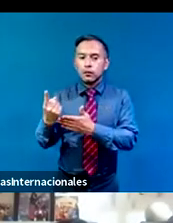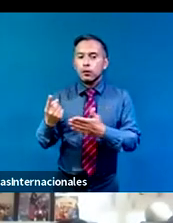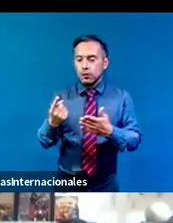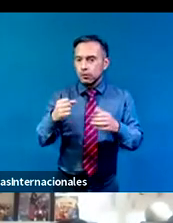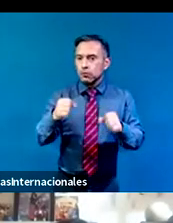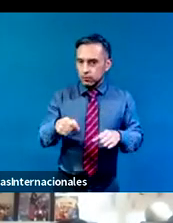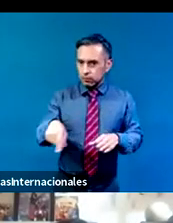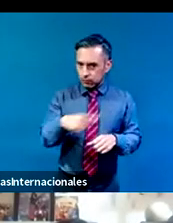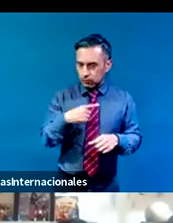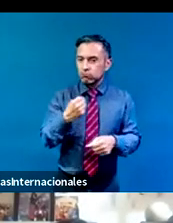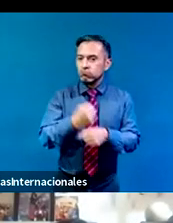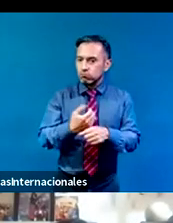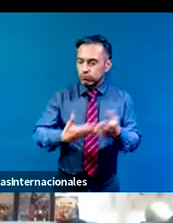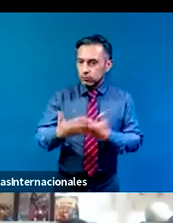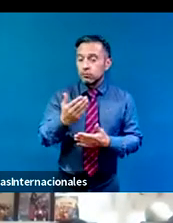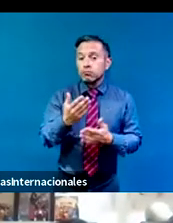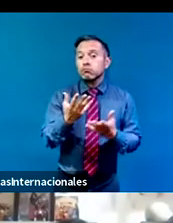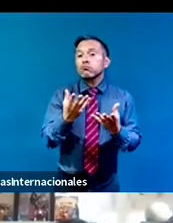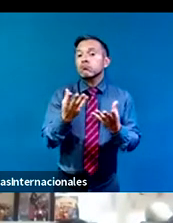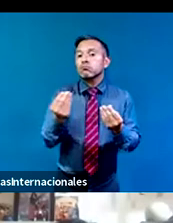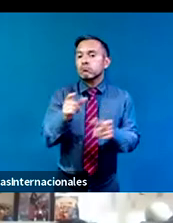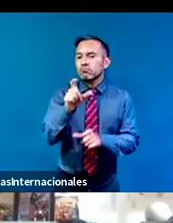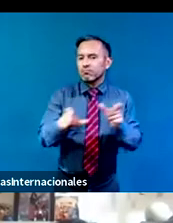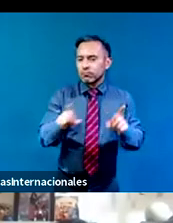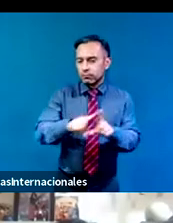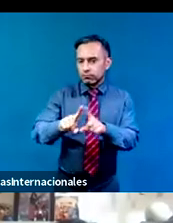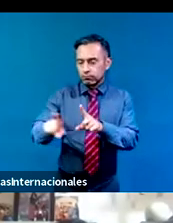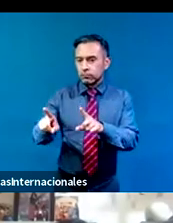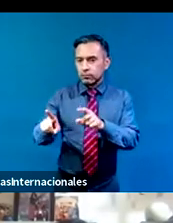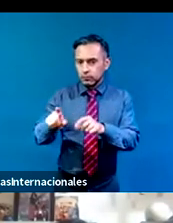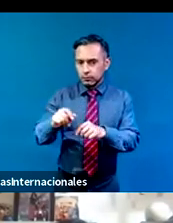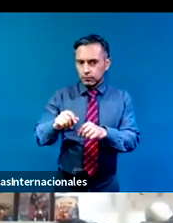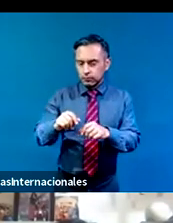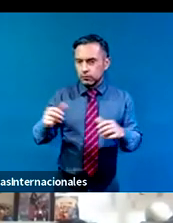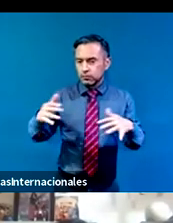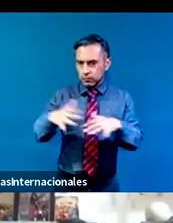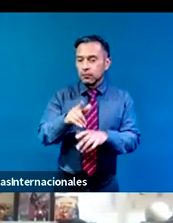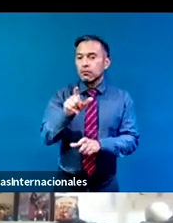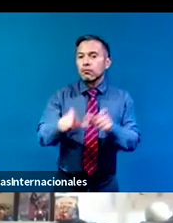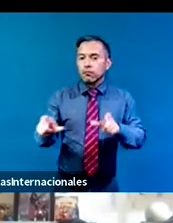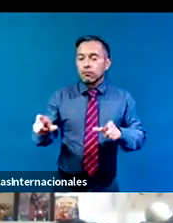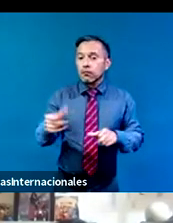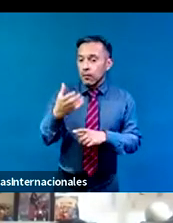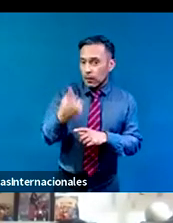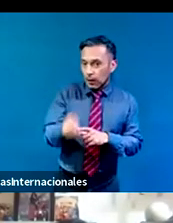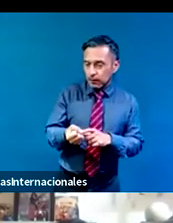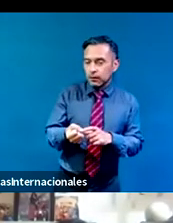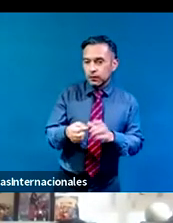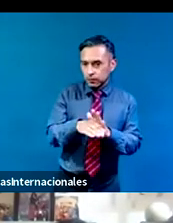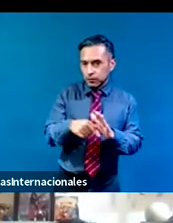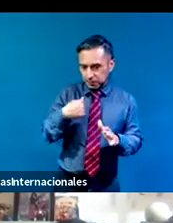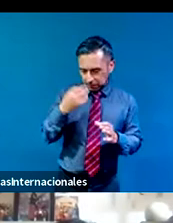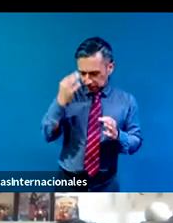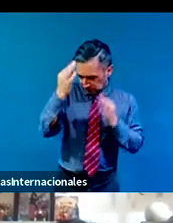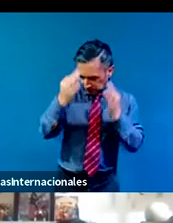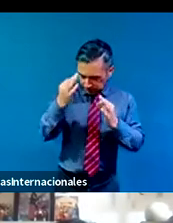role, or how one person can actually have a portfolio of jobs. And so I think really we have to rethink about the traditional